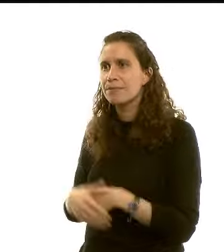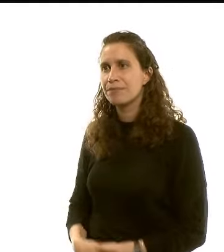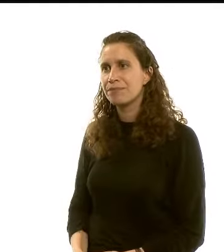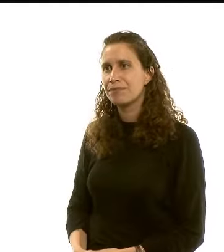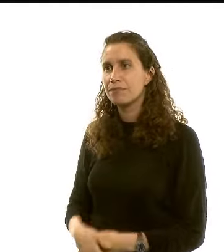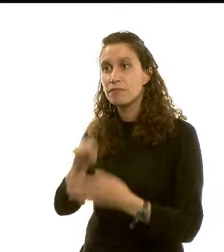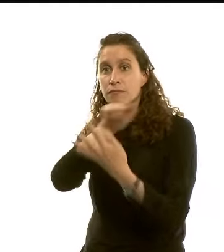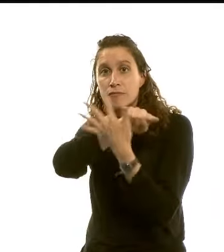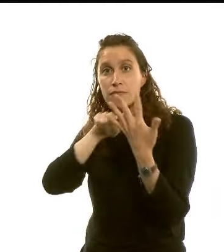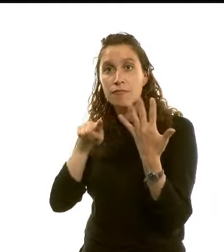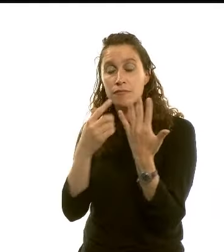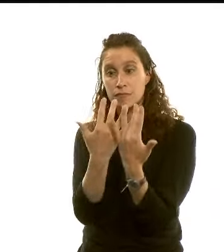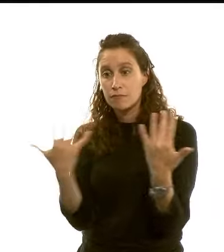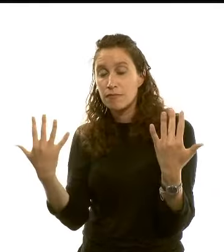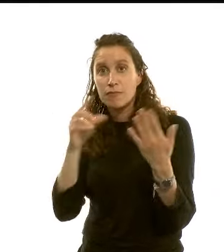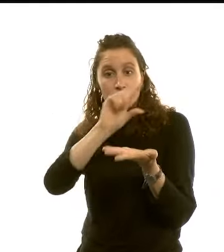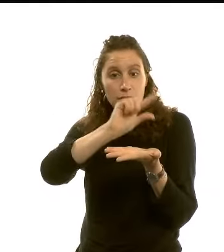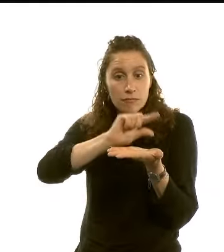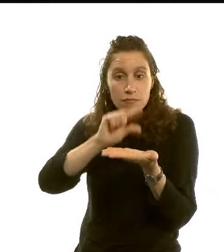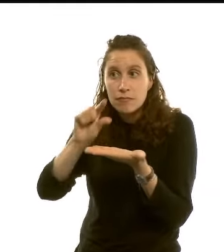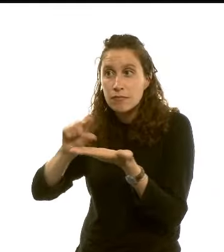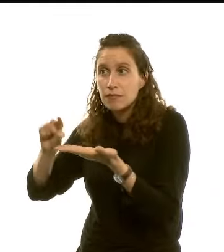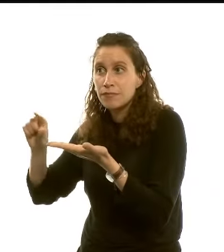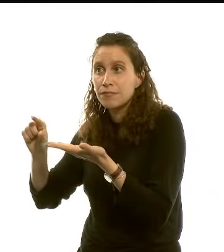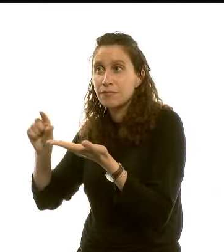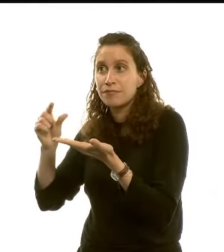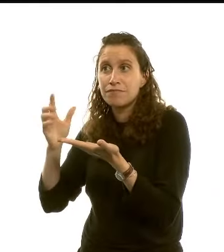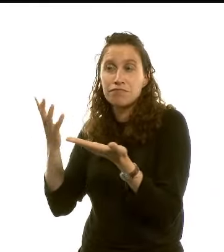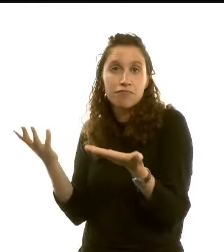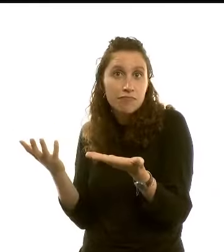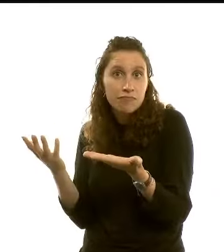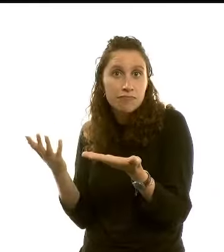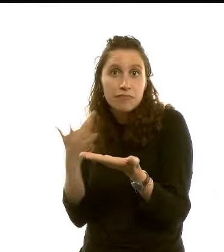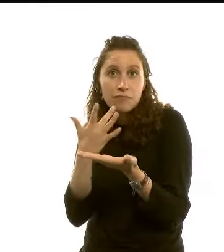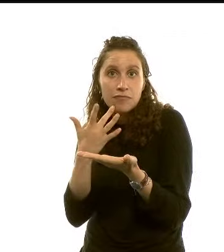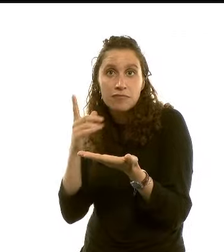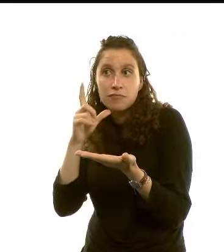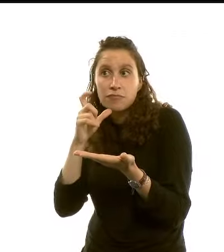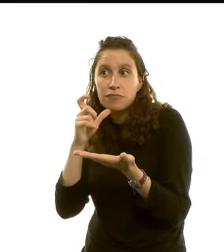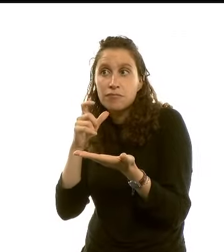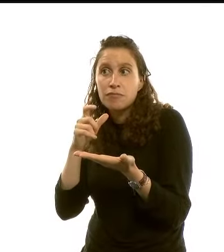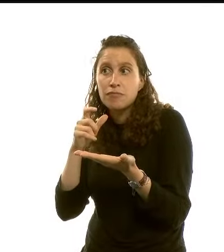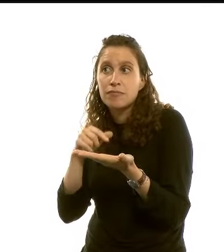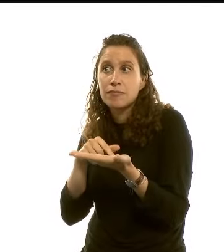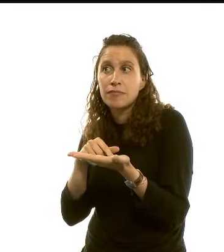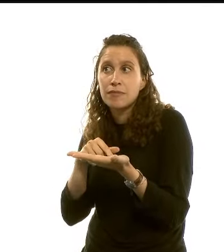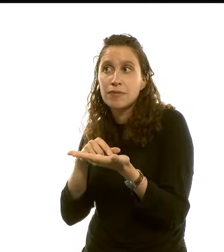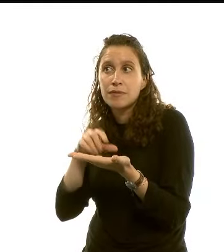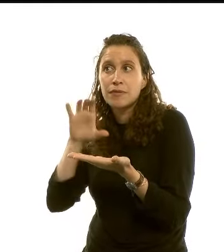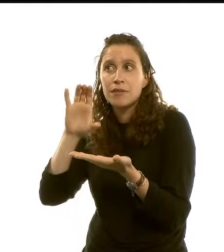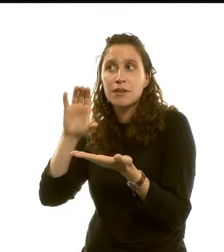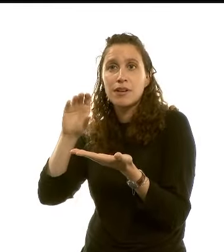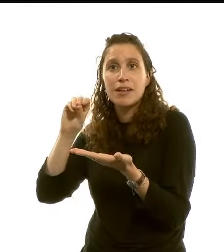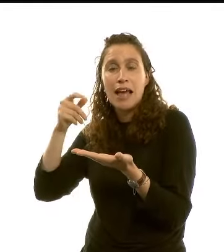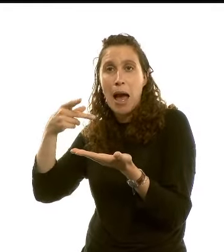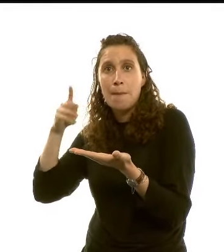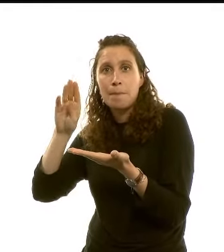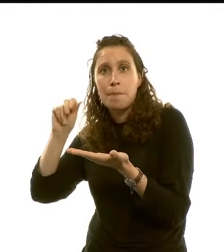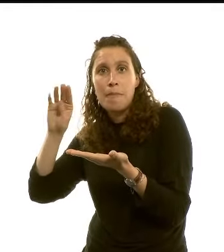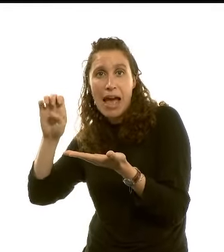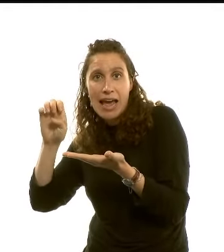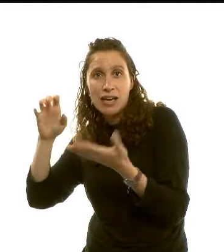we have a lot of exciting new ones here. If I had to pick a favorite, it would be probably Cad Bane, the owner